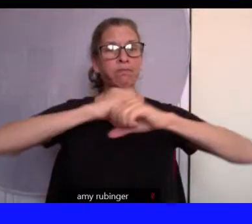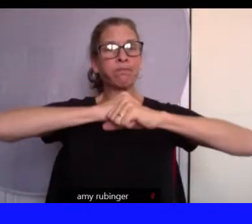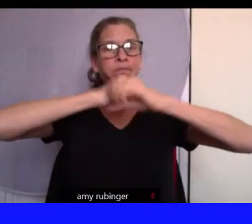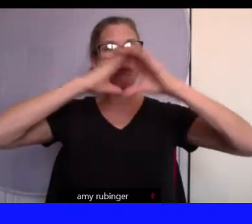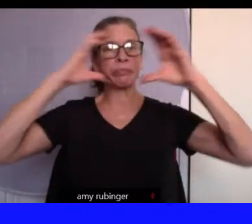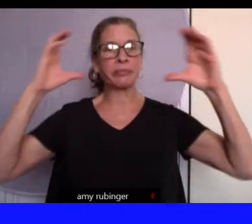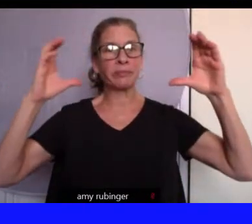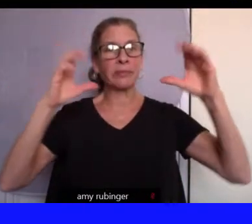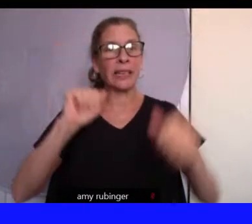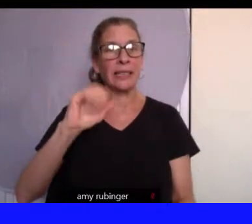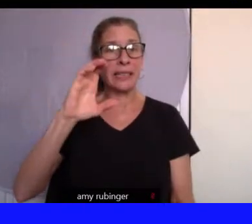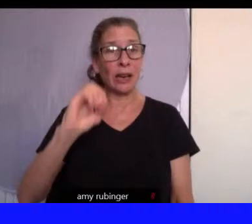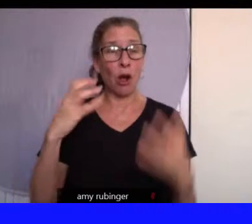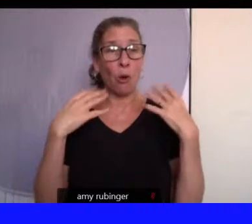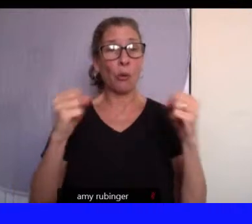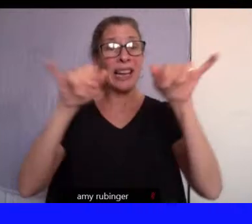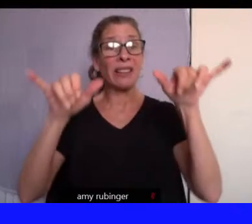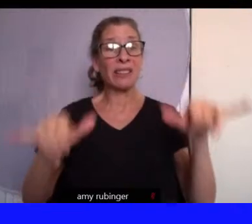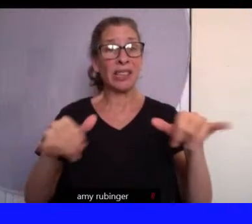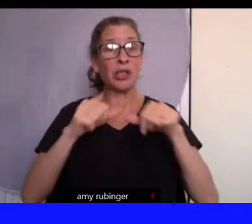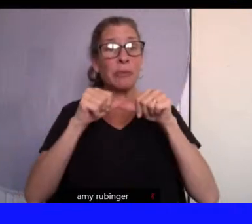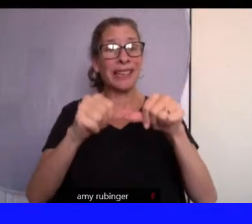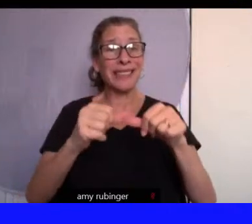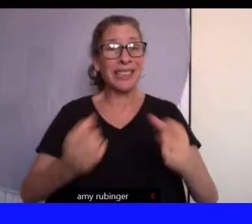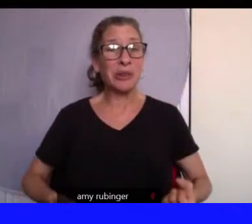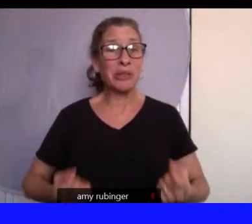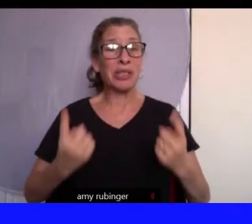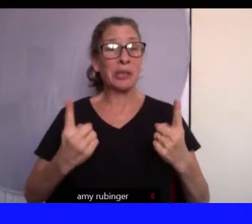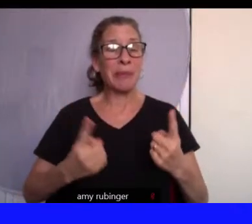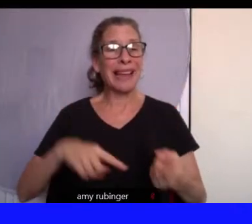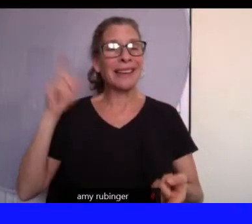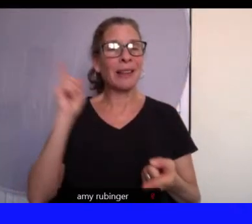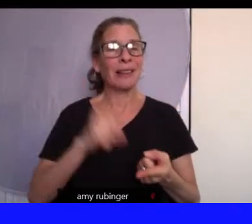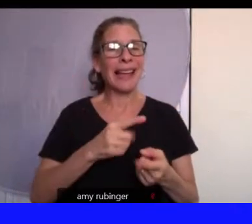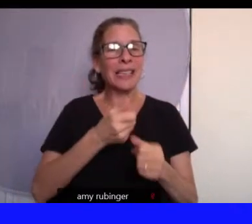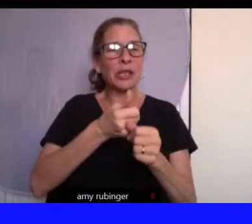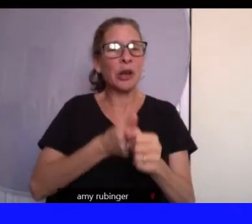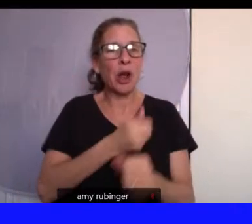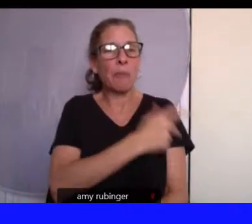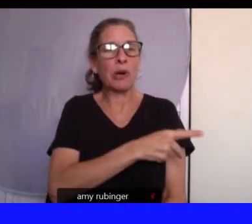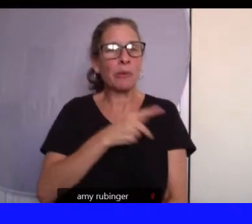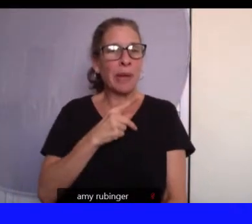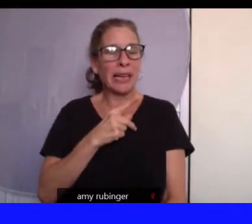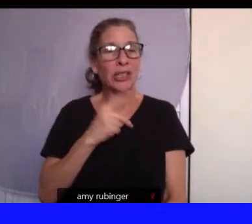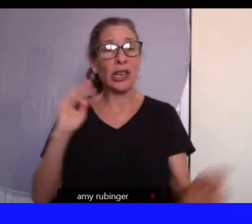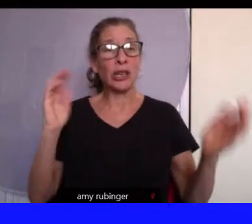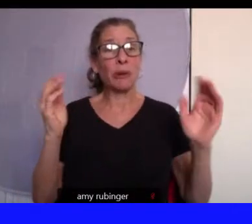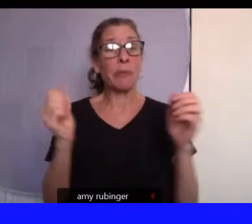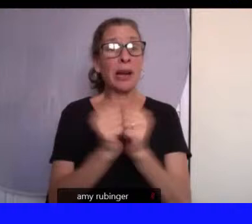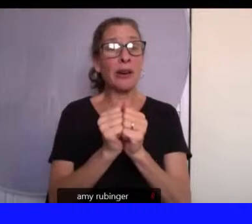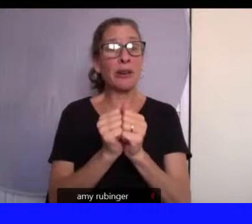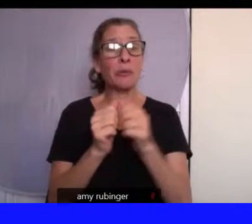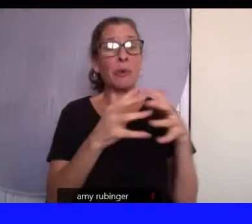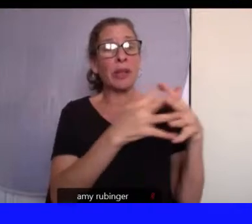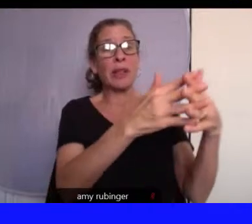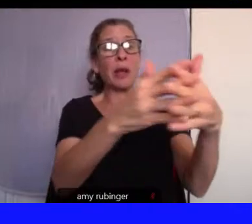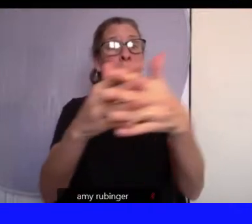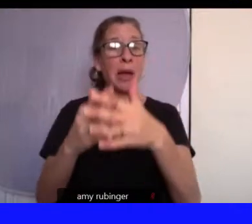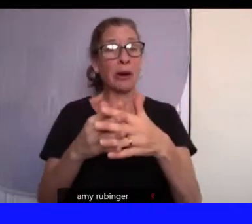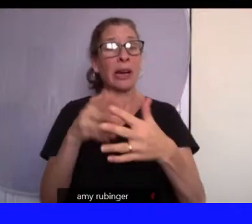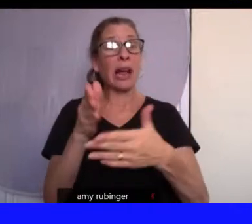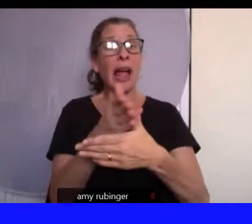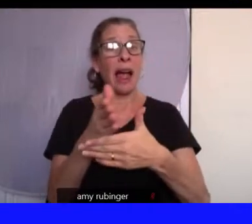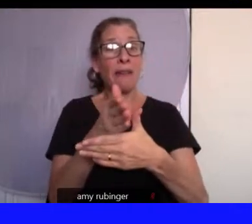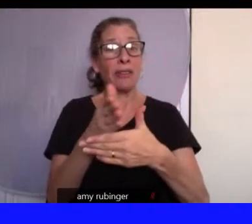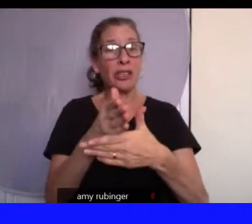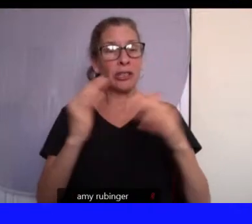in the case mix index of our patients, how that has changed. But overall, right, our ACO, if you look at the